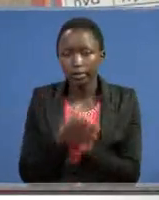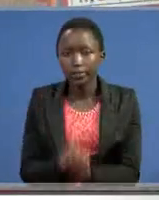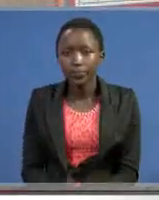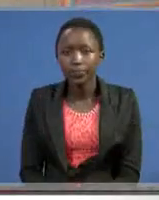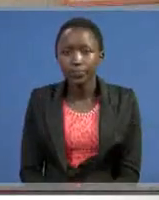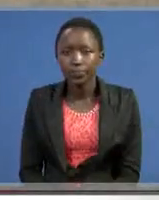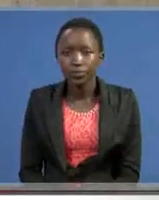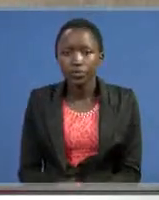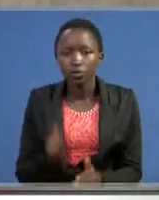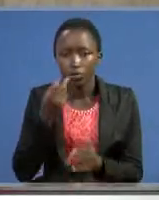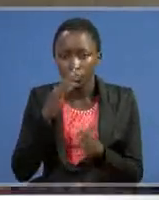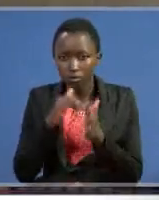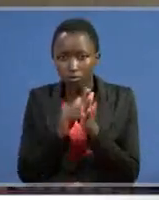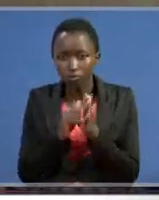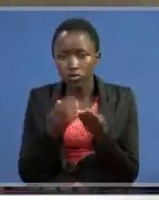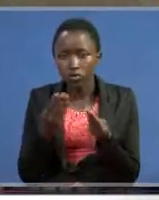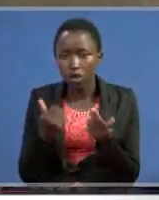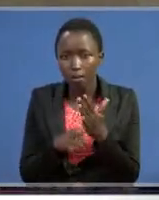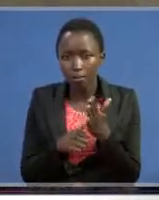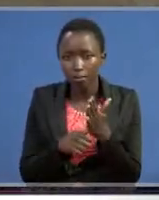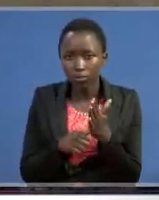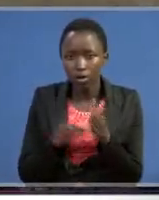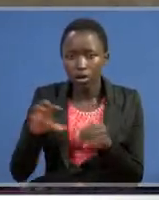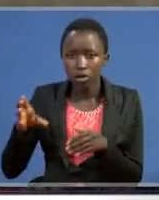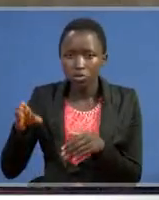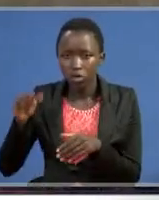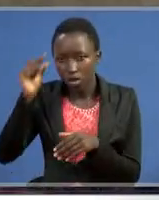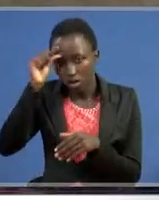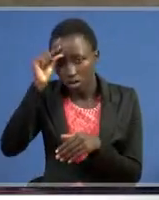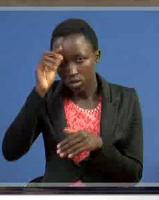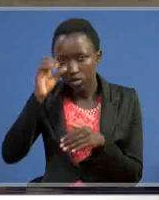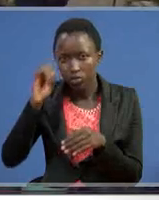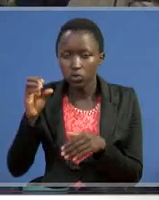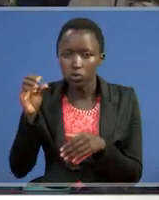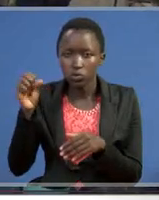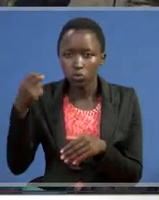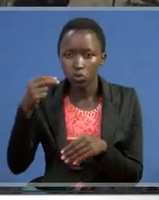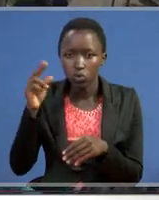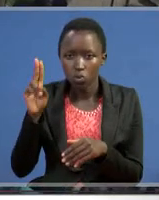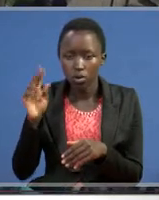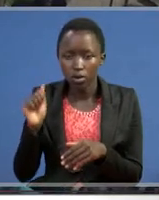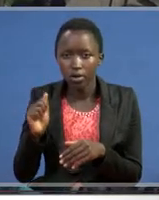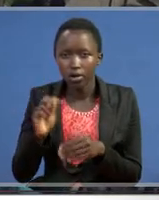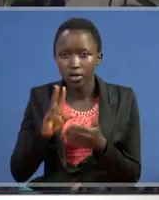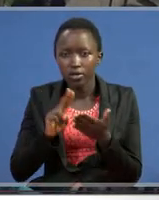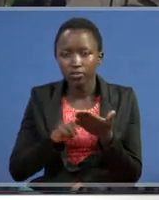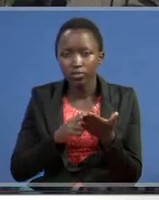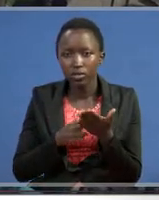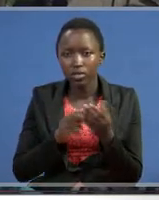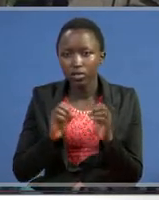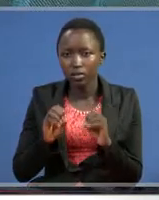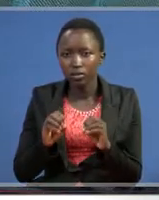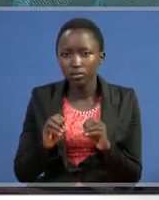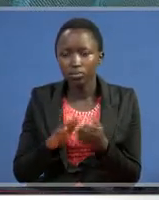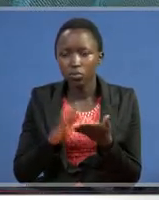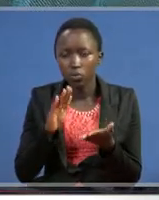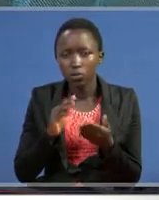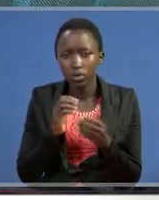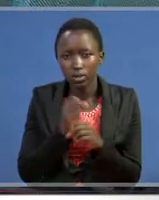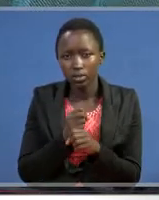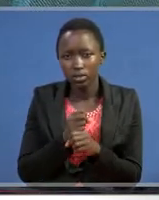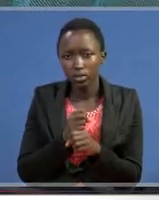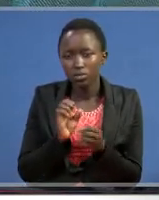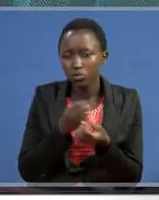despite efforts to counter the scourge by the county government joshua still feels things more that can be done si se